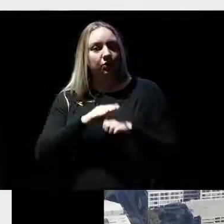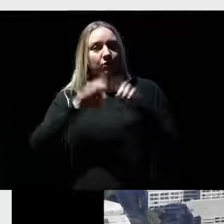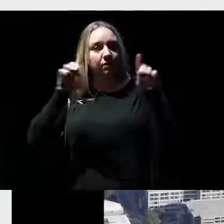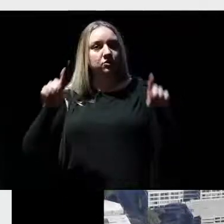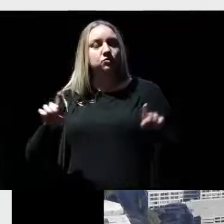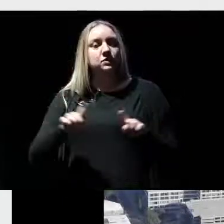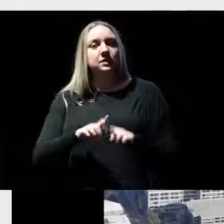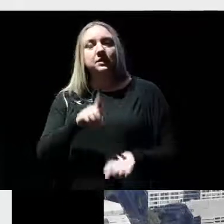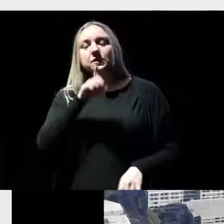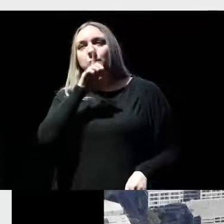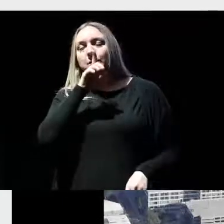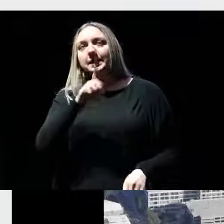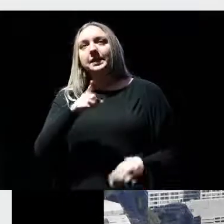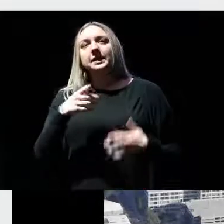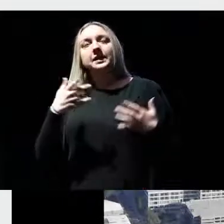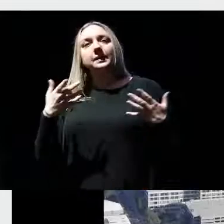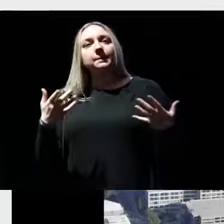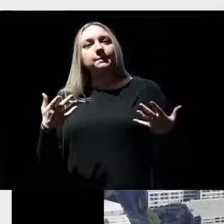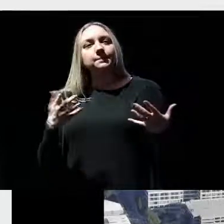become,